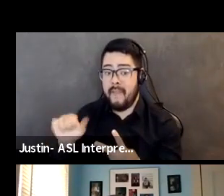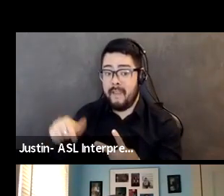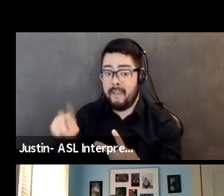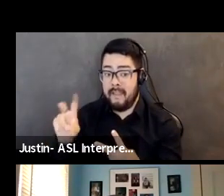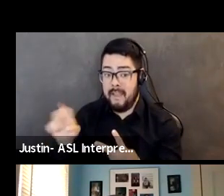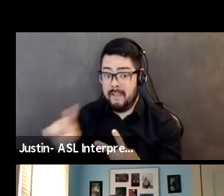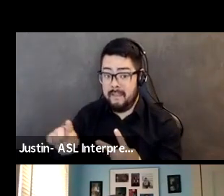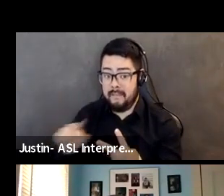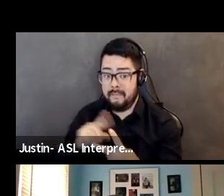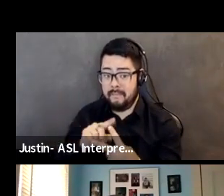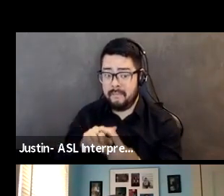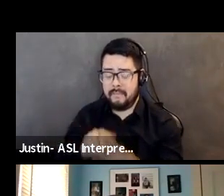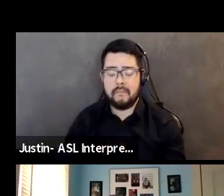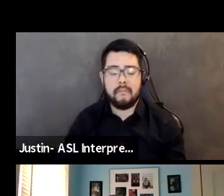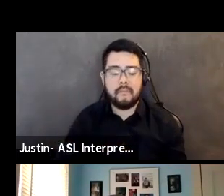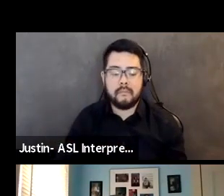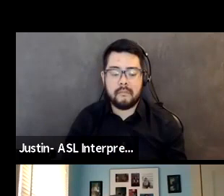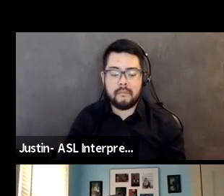vasquez